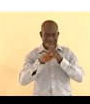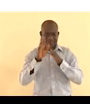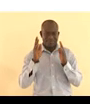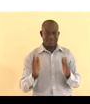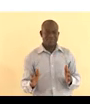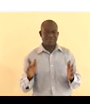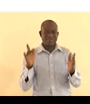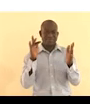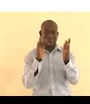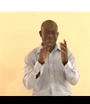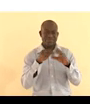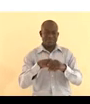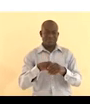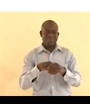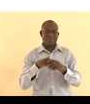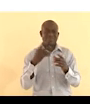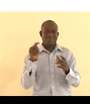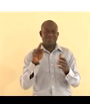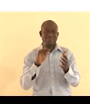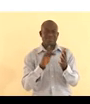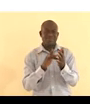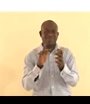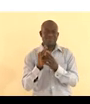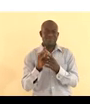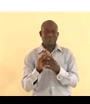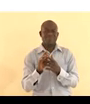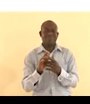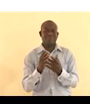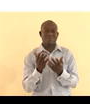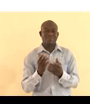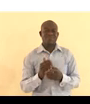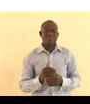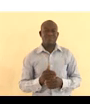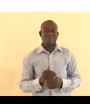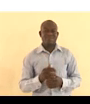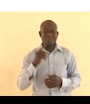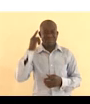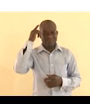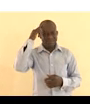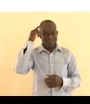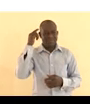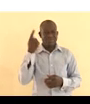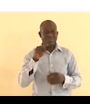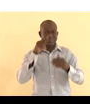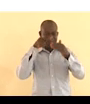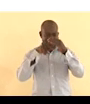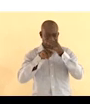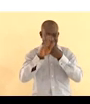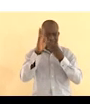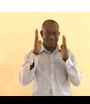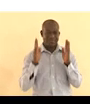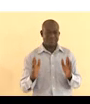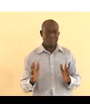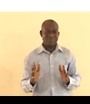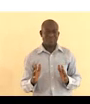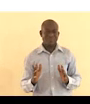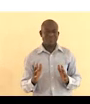In the biblical sense, we go back to what Mike said. In the biblical sense, the